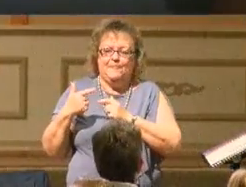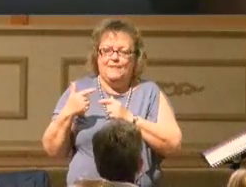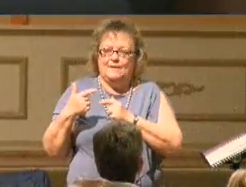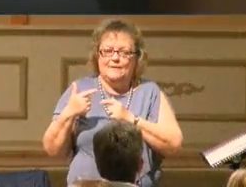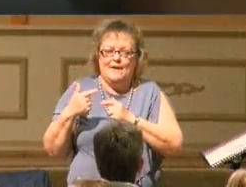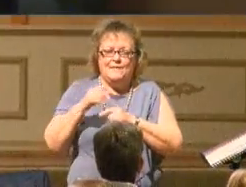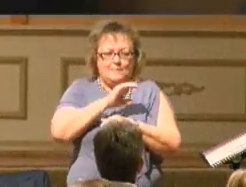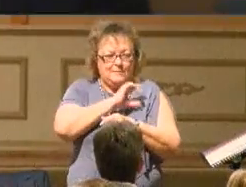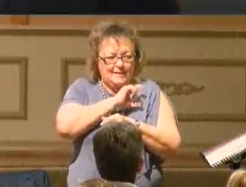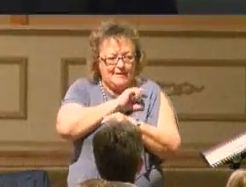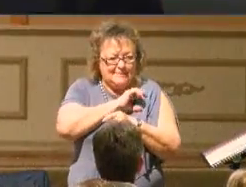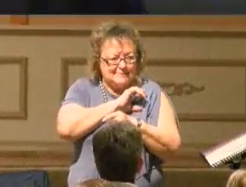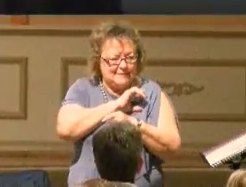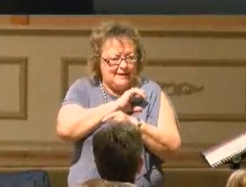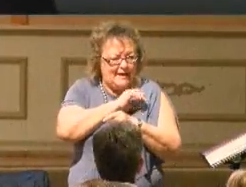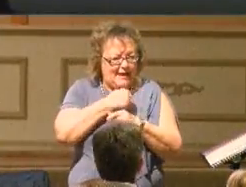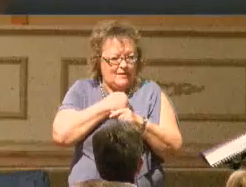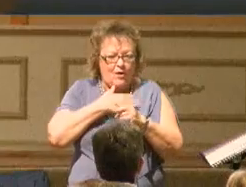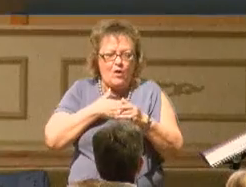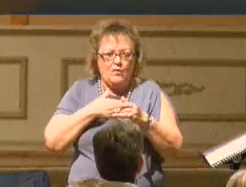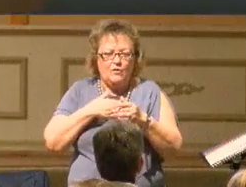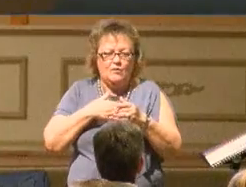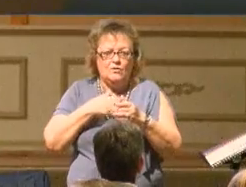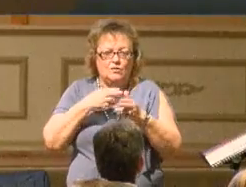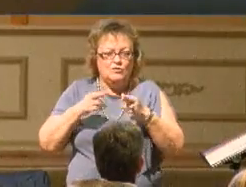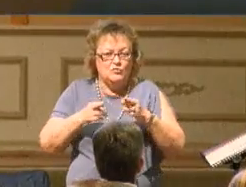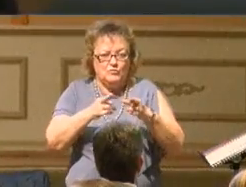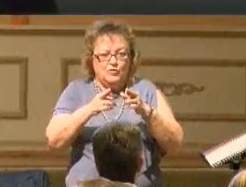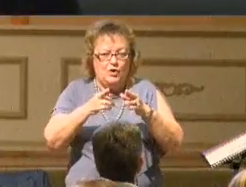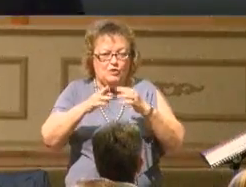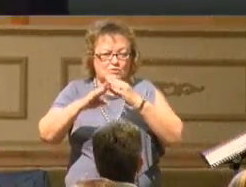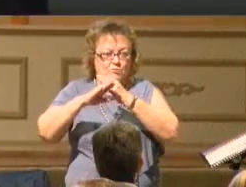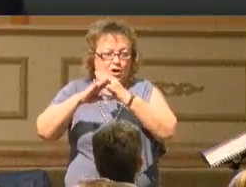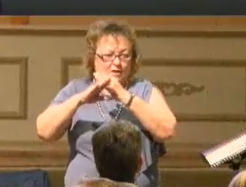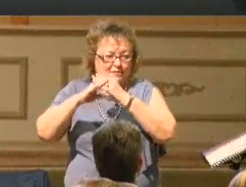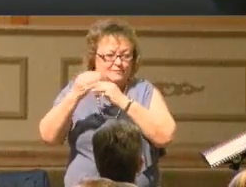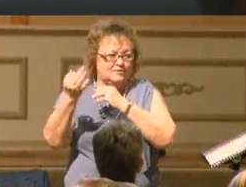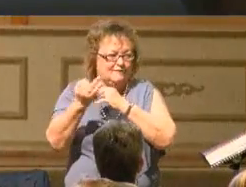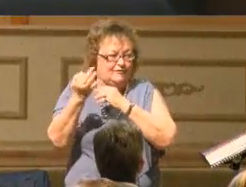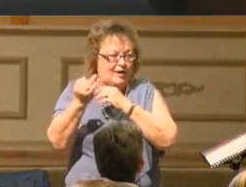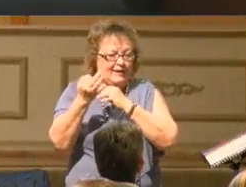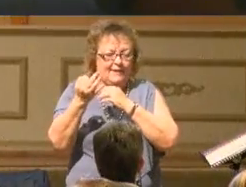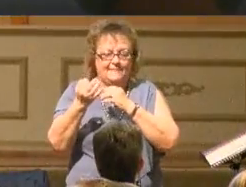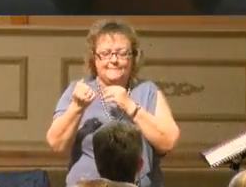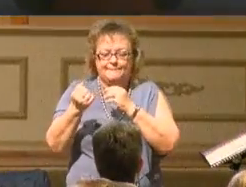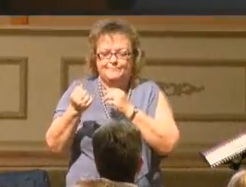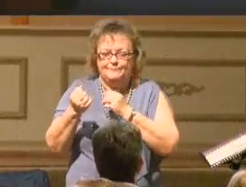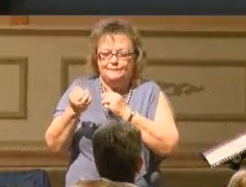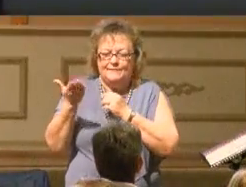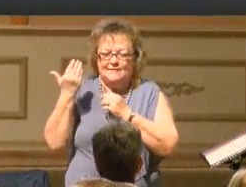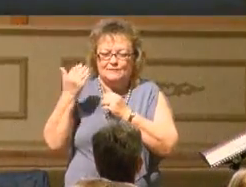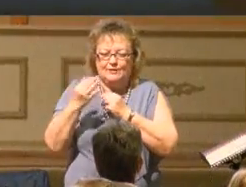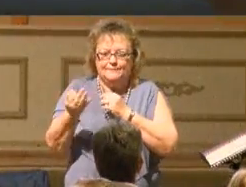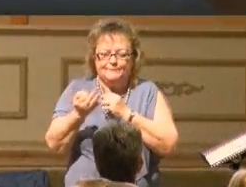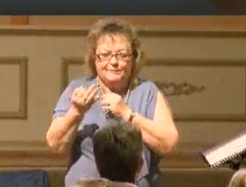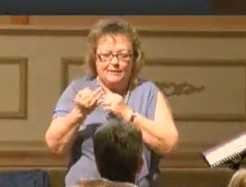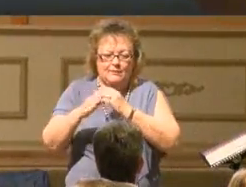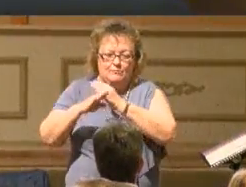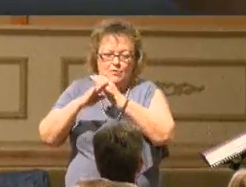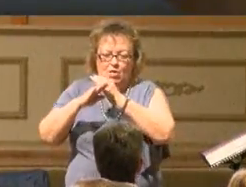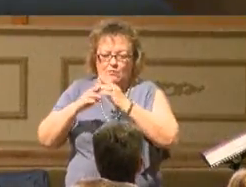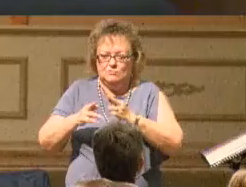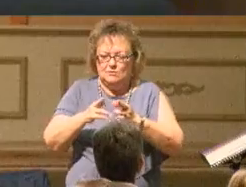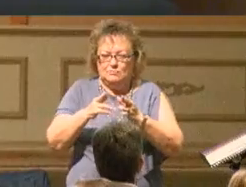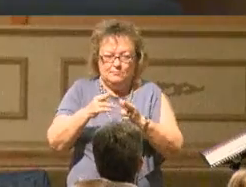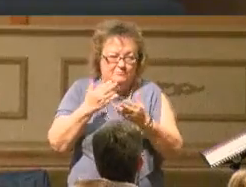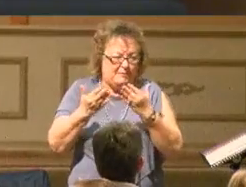the police had all the roads blocked off. This was on Friday. And they had the roads blocked off. You may have